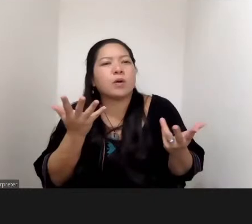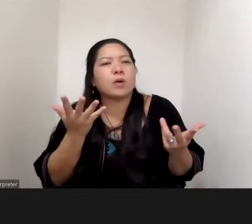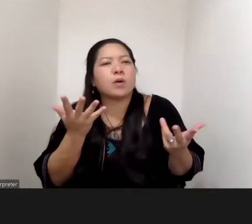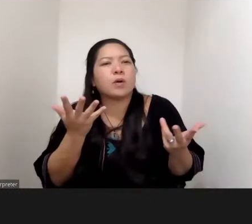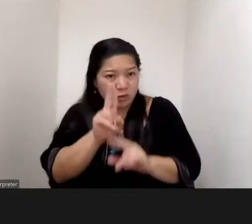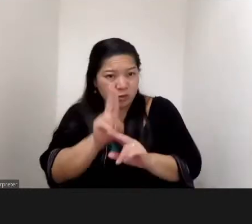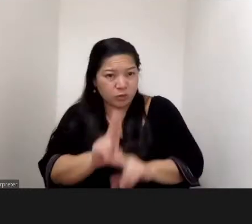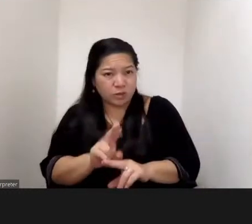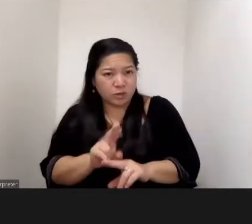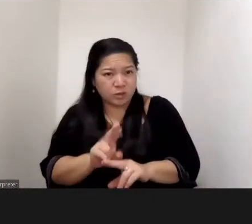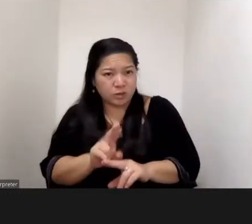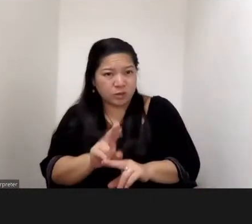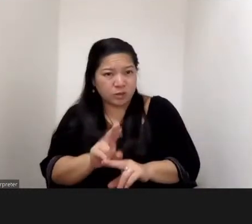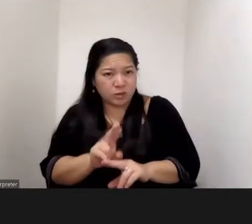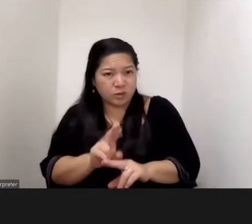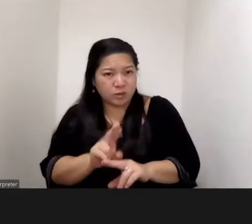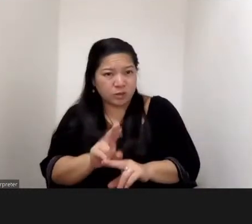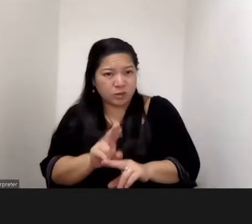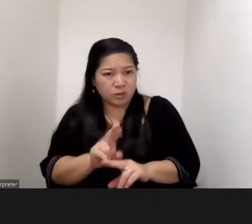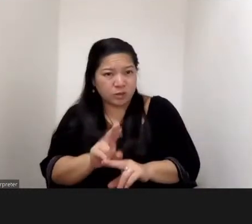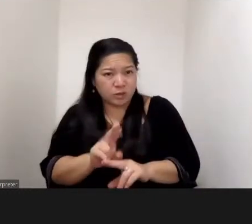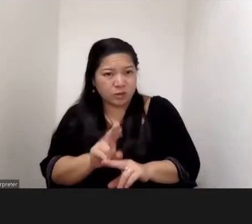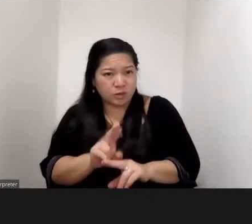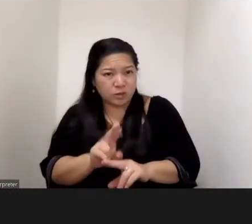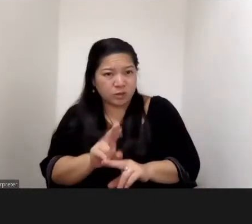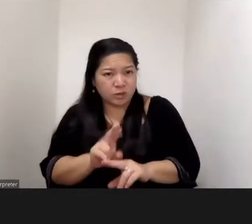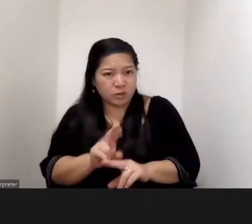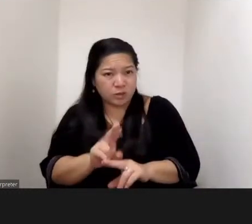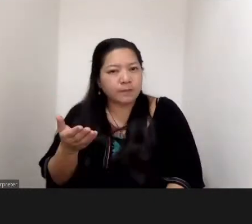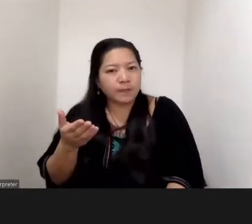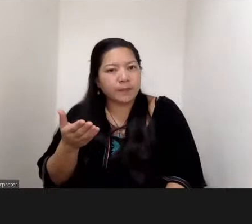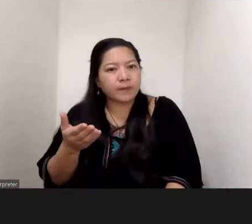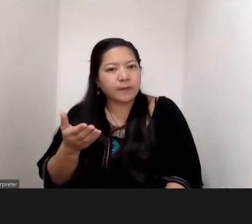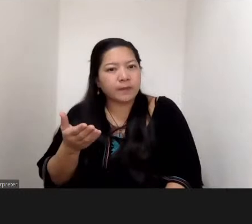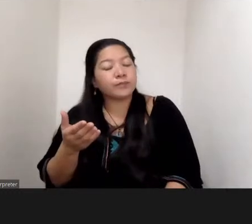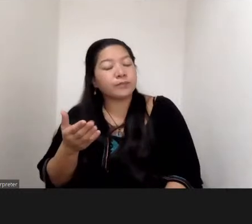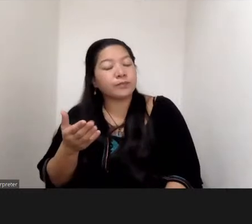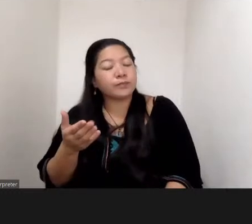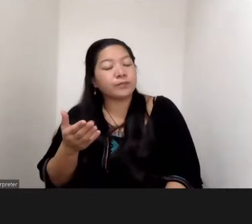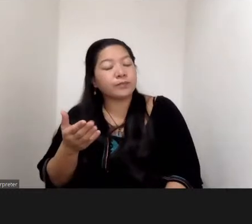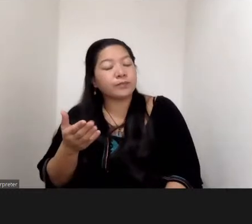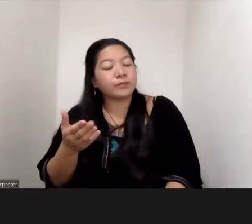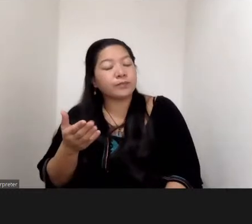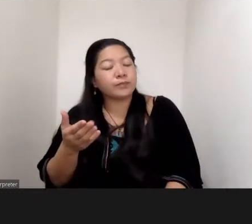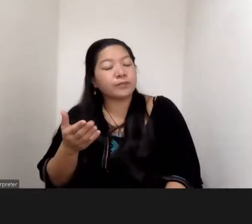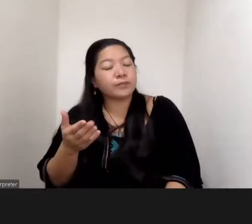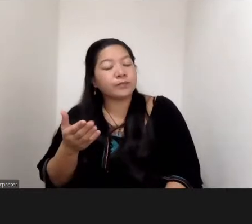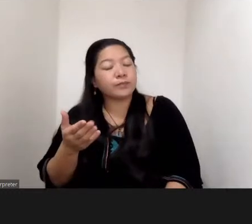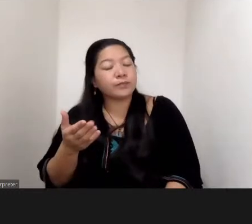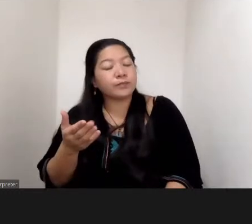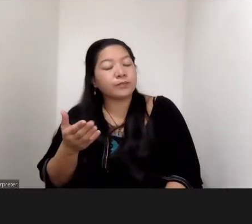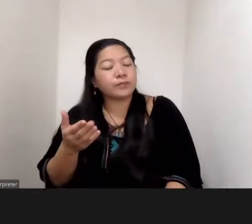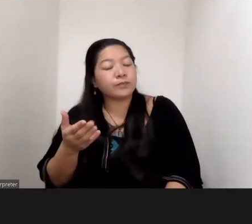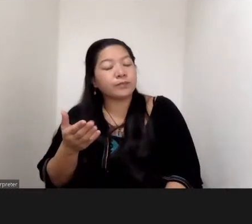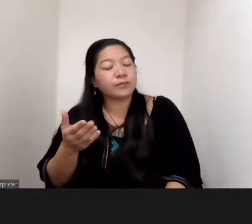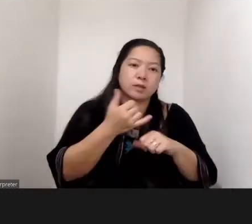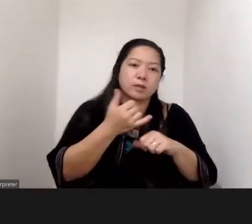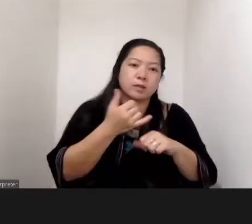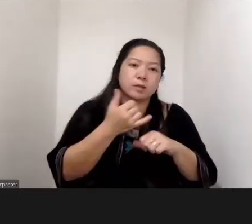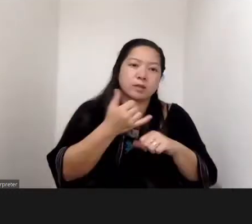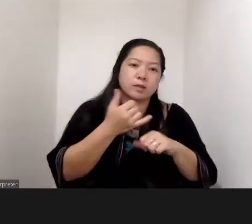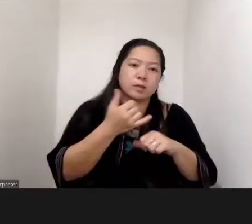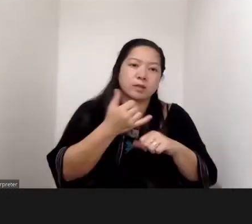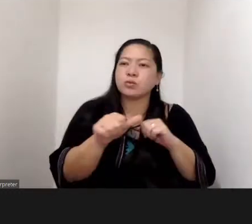using, Senator? Because the lives of the people here are at stake. No